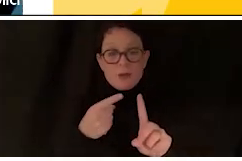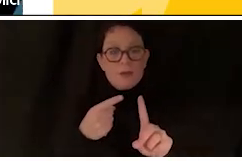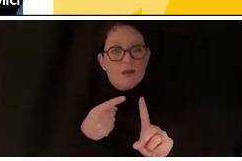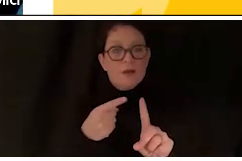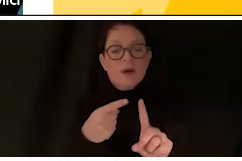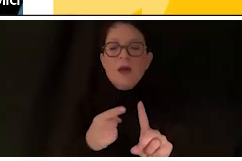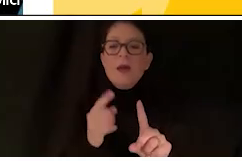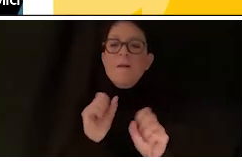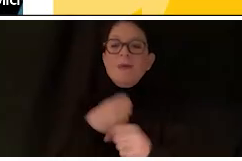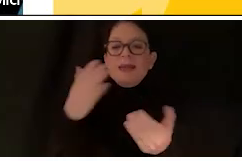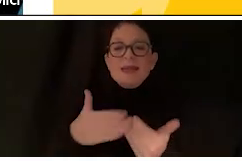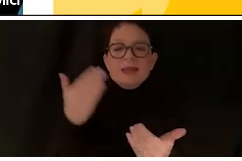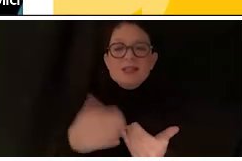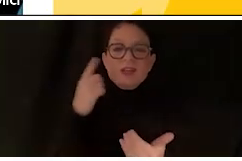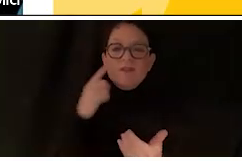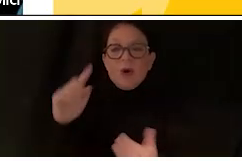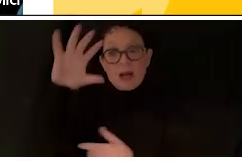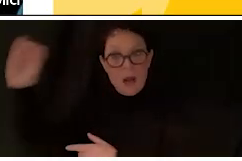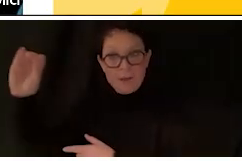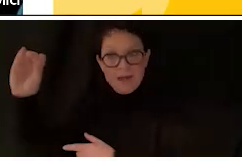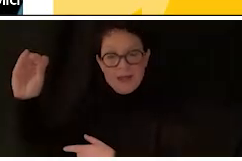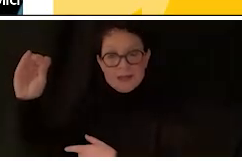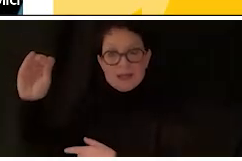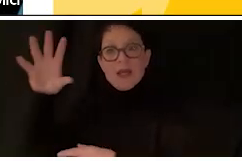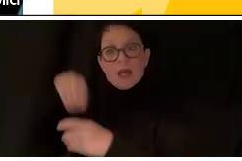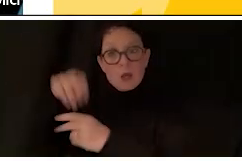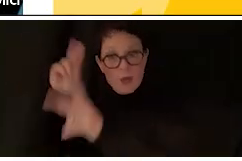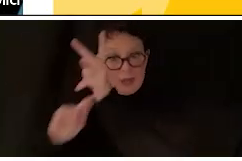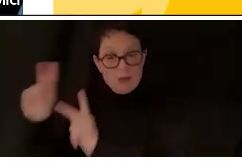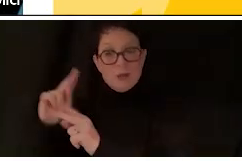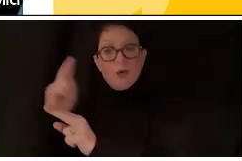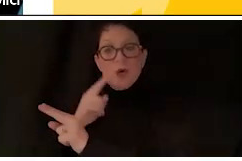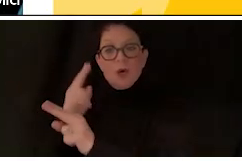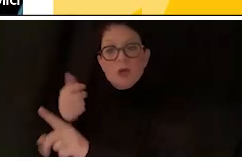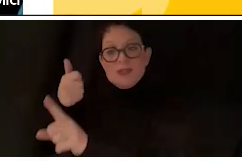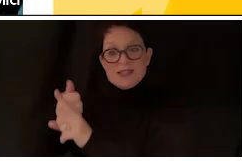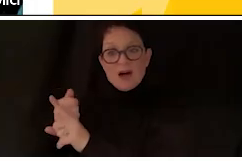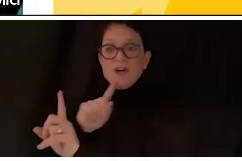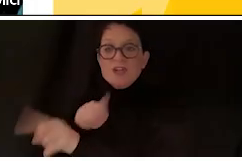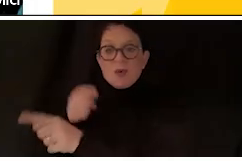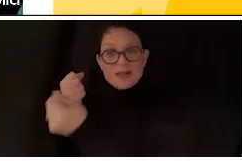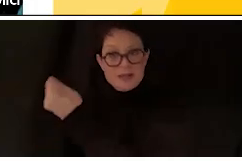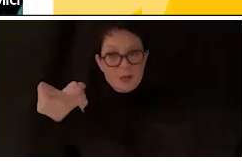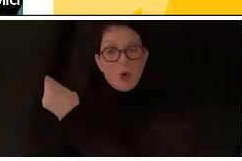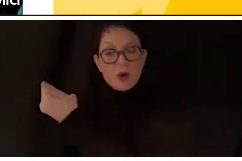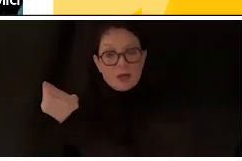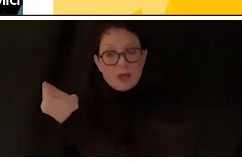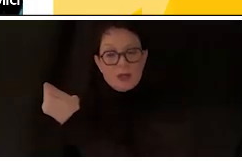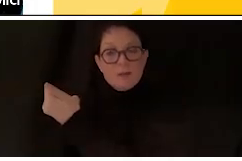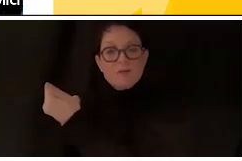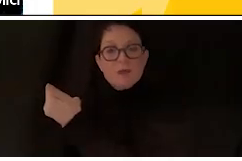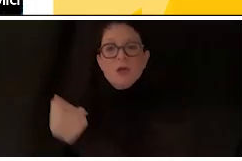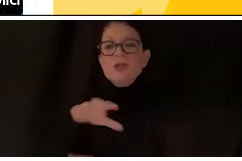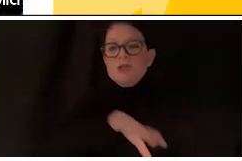that goal is to make it easier for employers, including people who use self-directed supports, to find